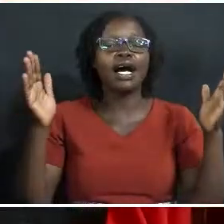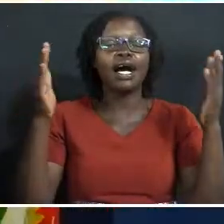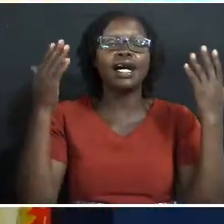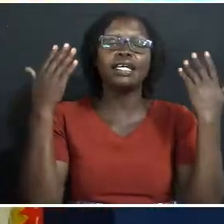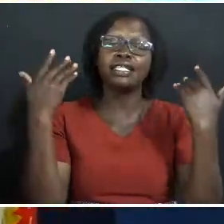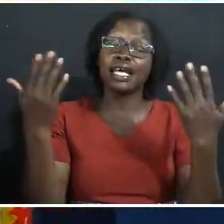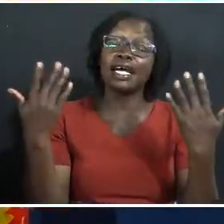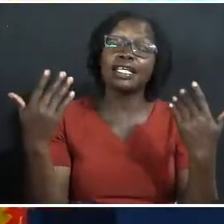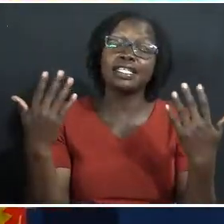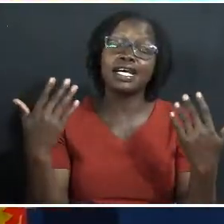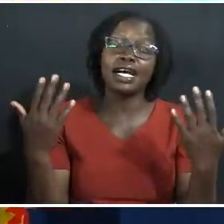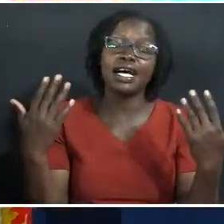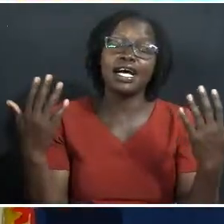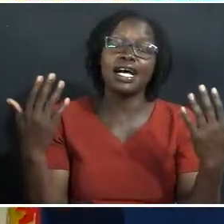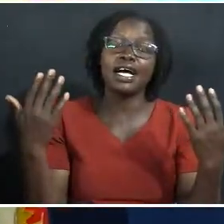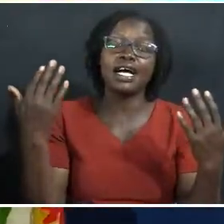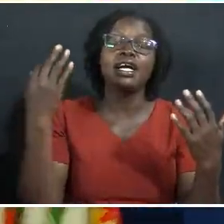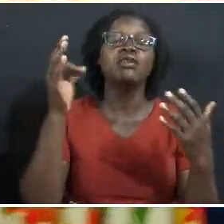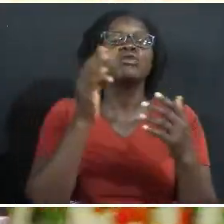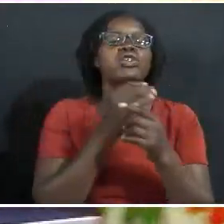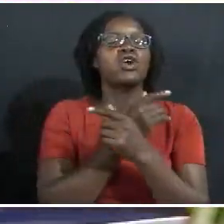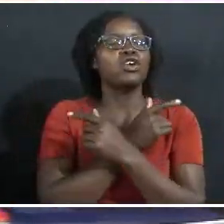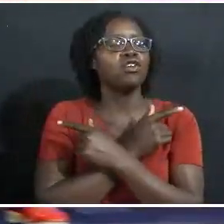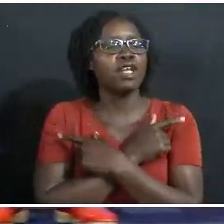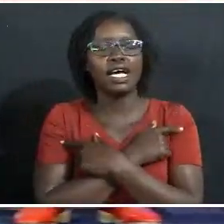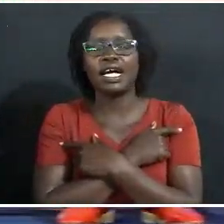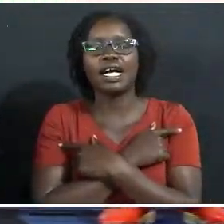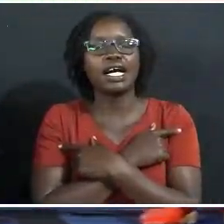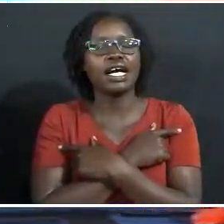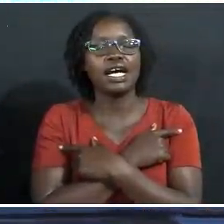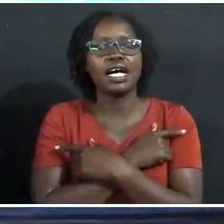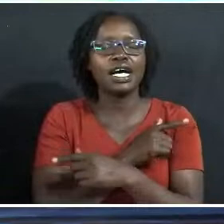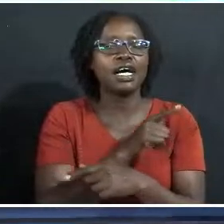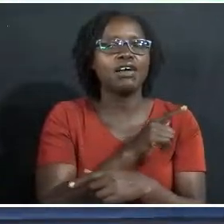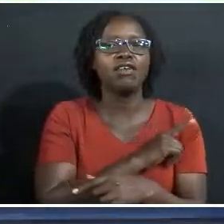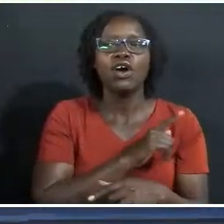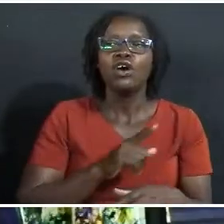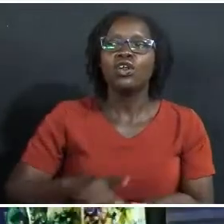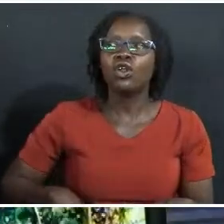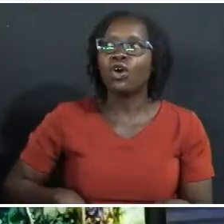I rededicate myself to you, dear Lord.